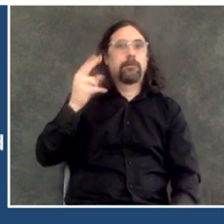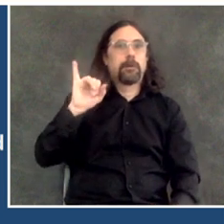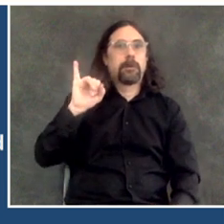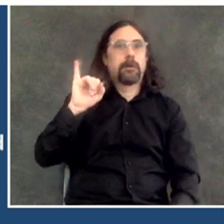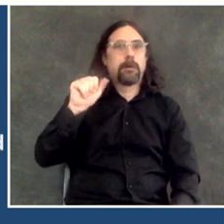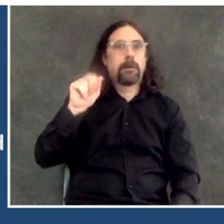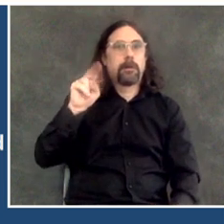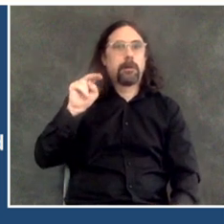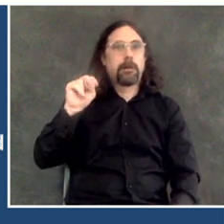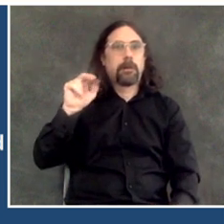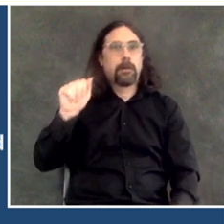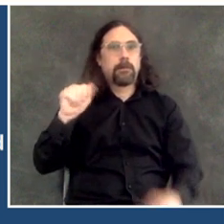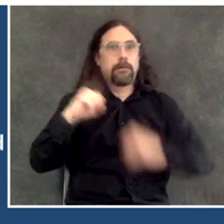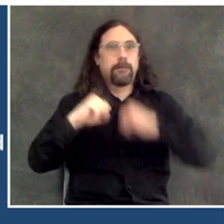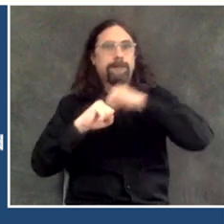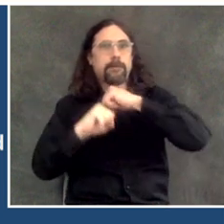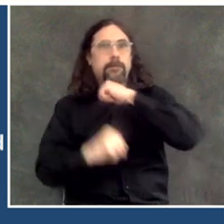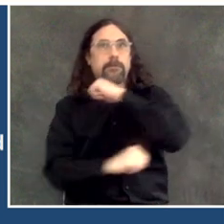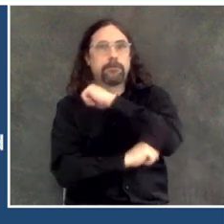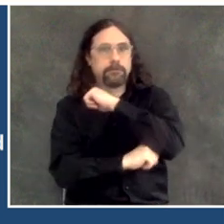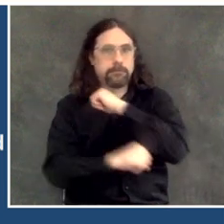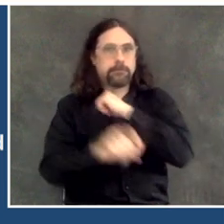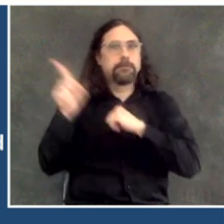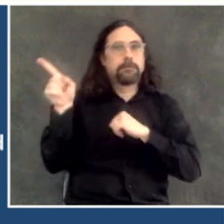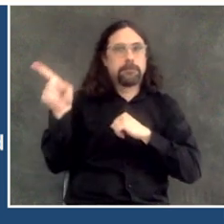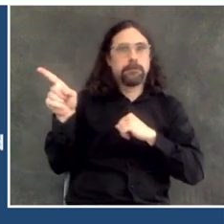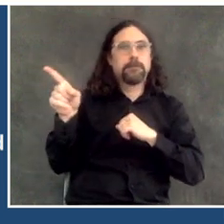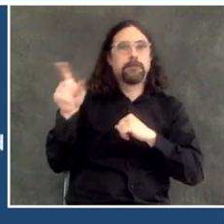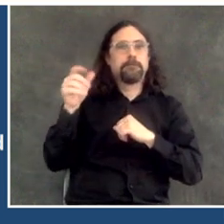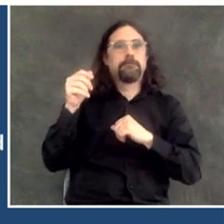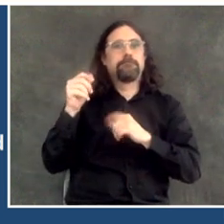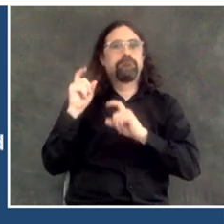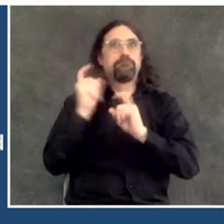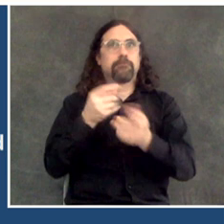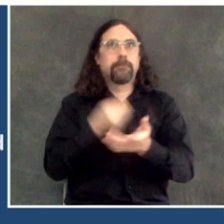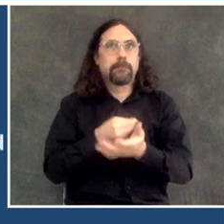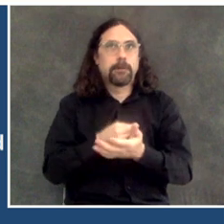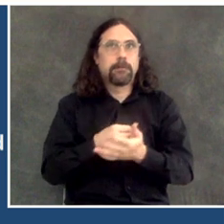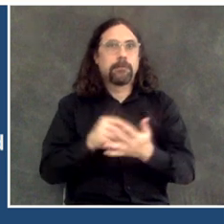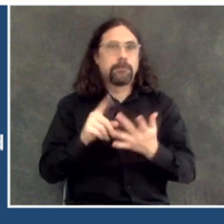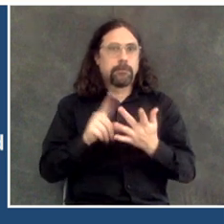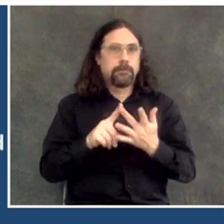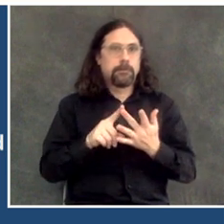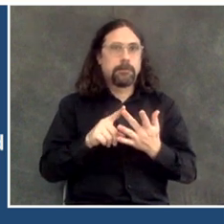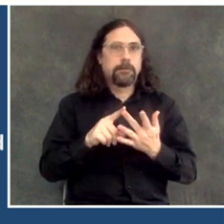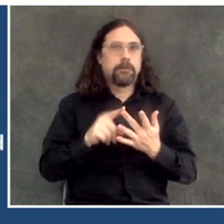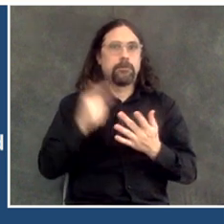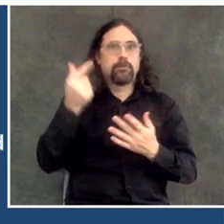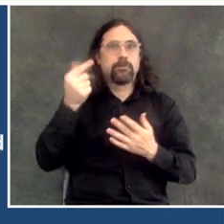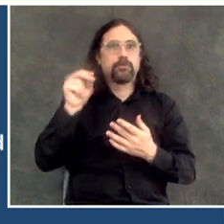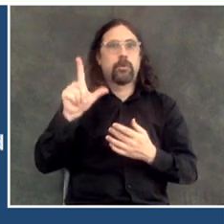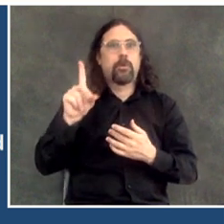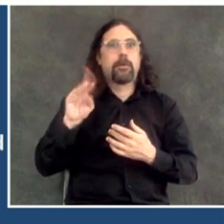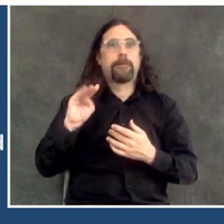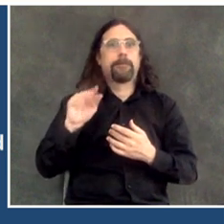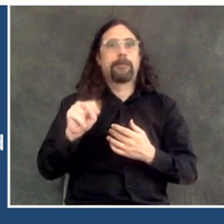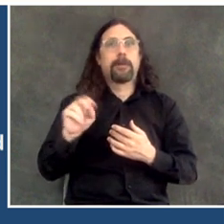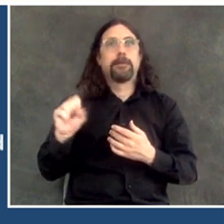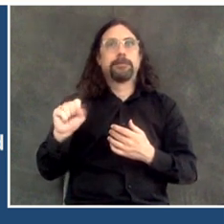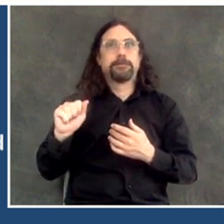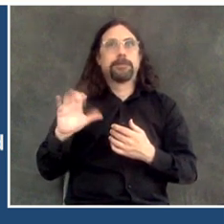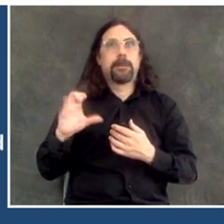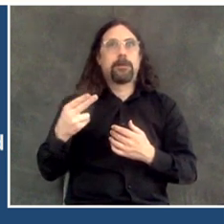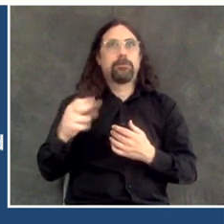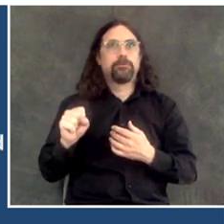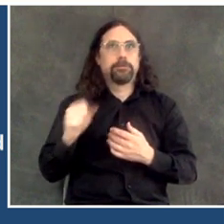their hour of need. Goldman Sachs, the same. Uber has provided $750,000 in free rides to healthcare